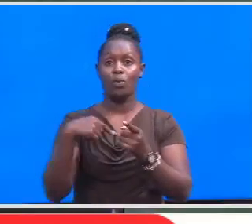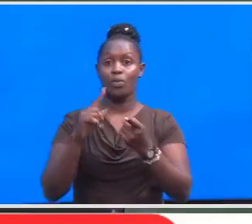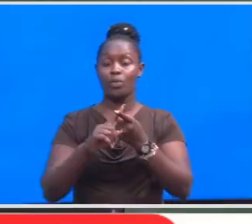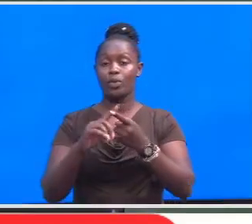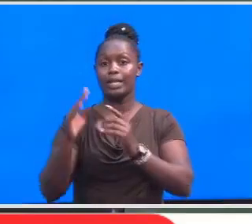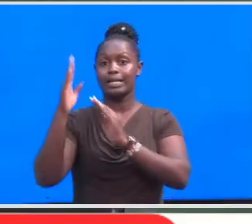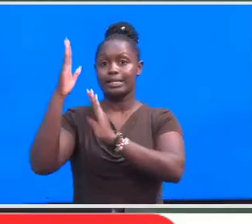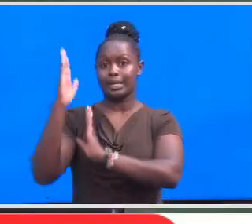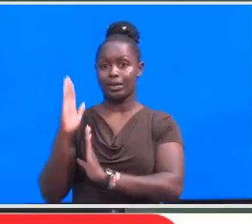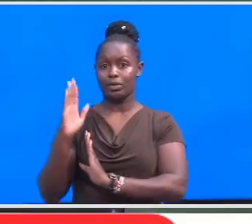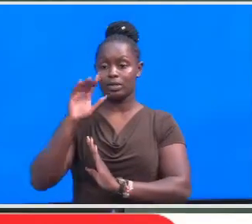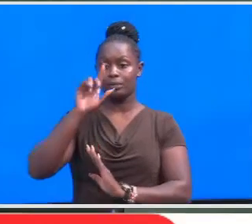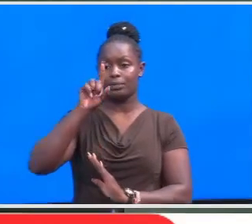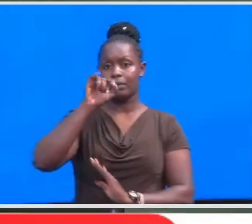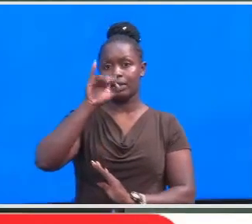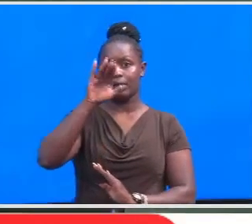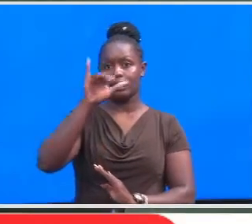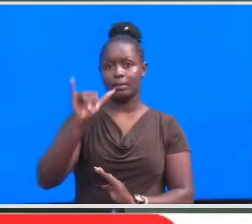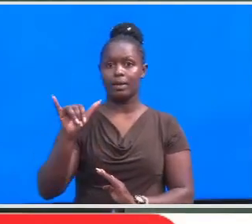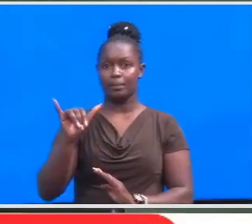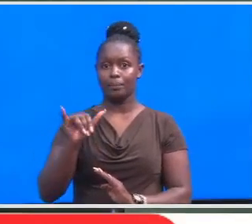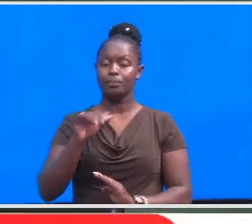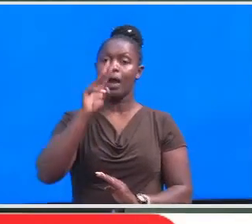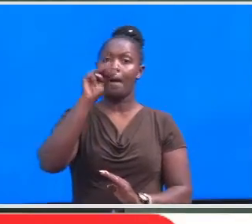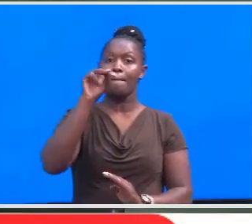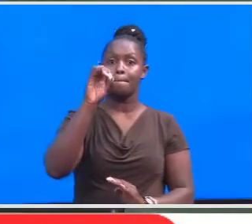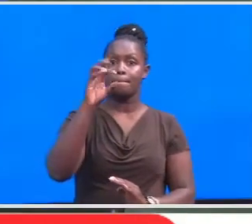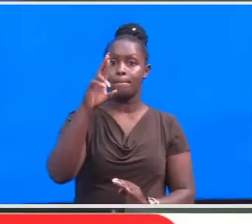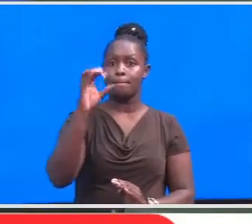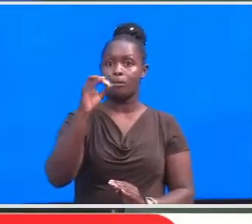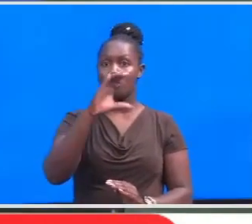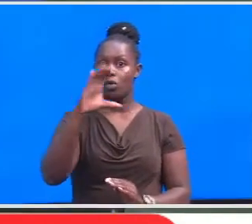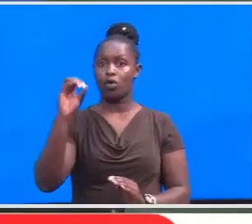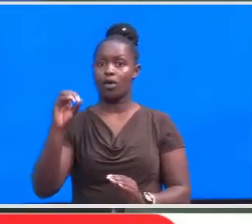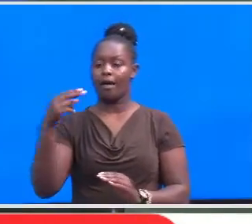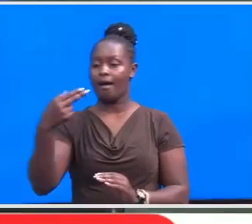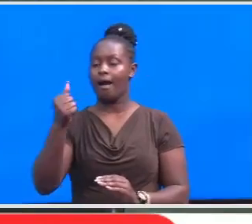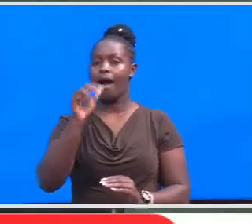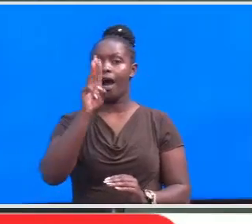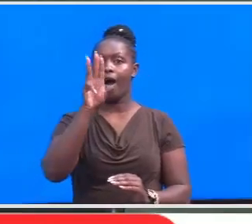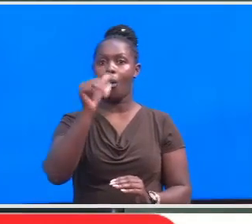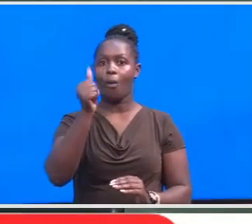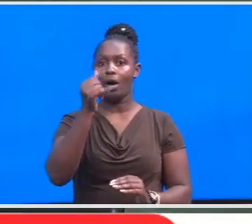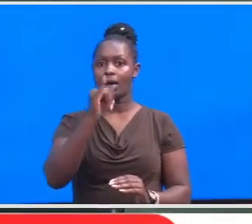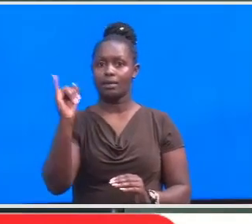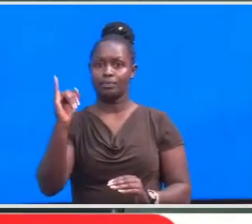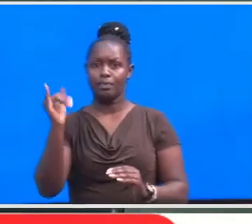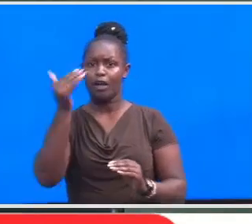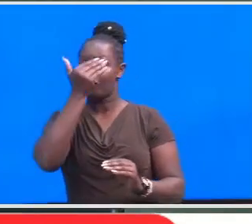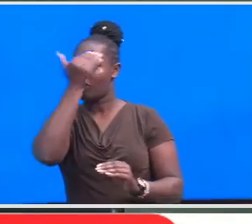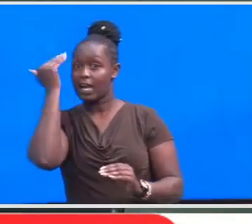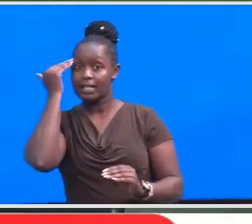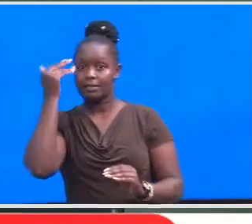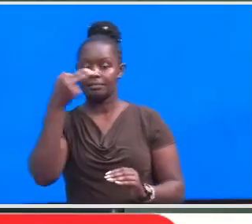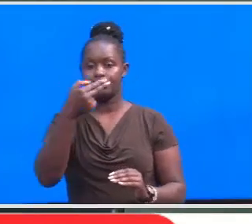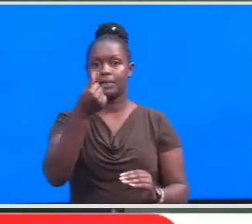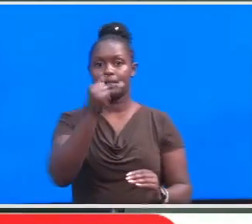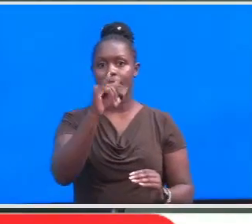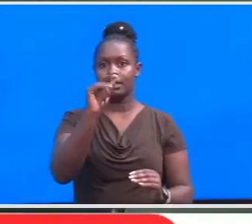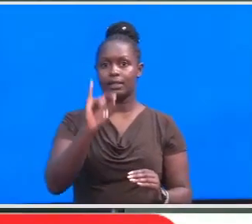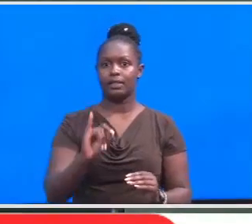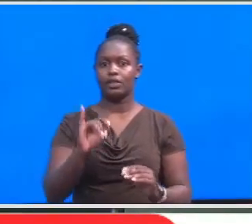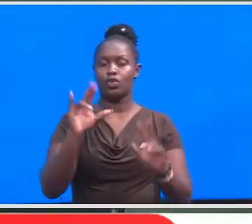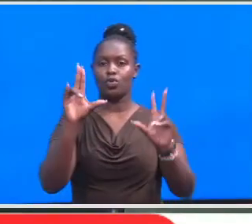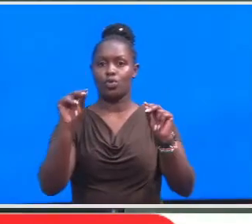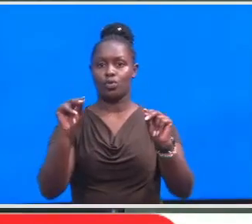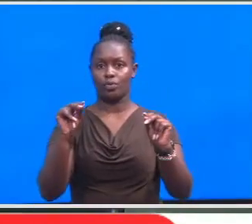including Libya, Morocco, and Hawaii, we must not leave Haiti behind. We must